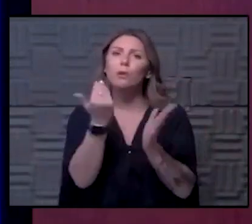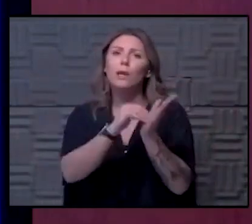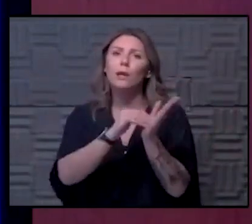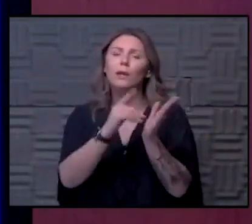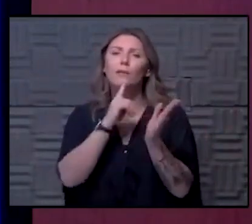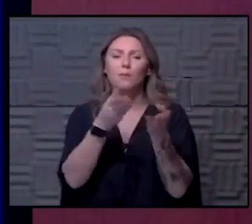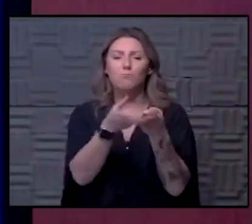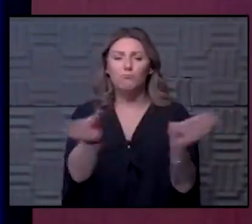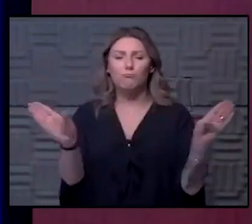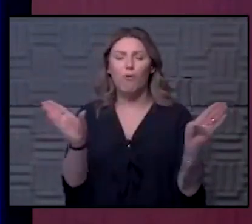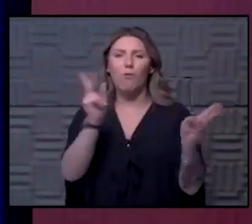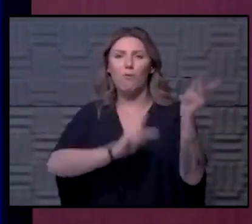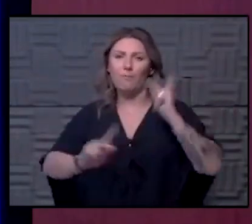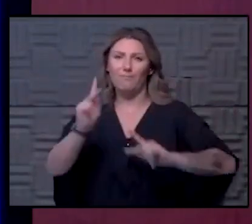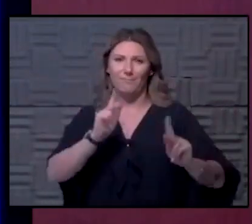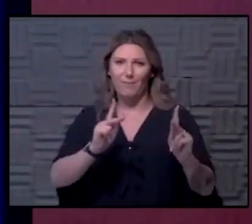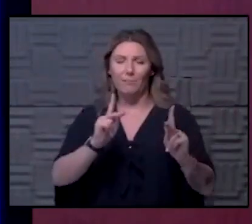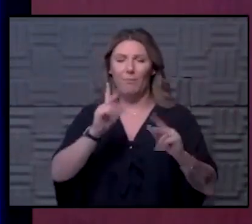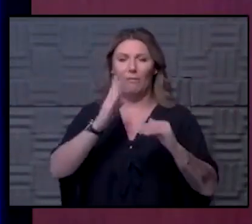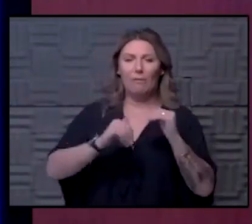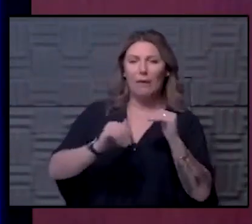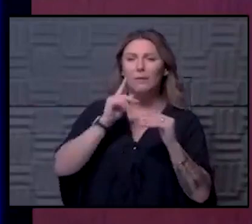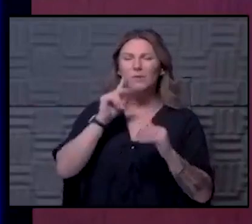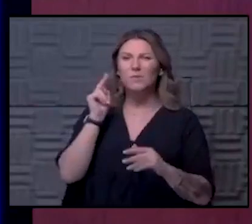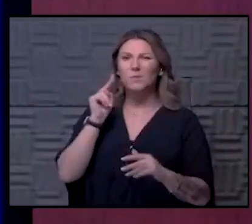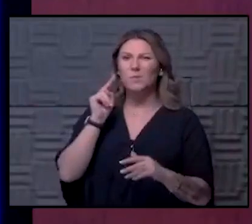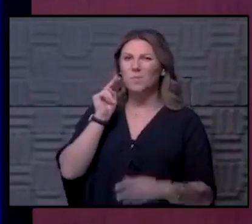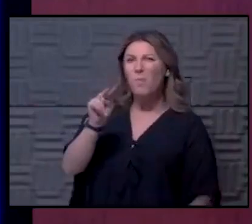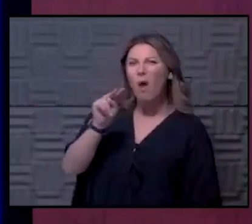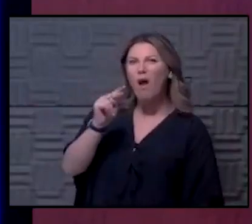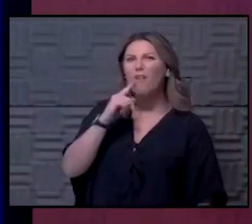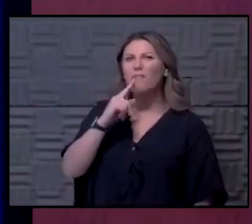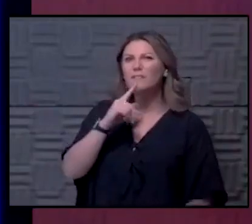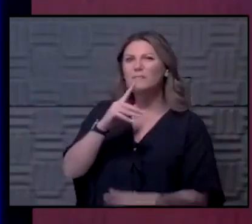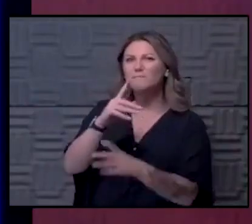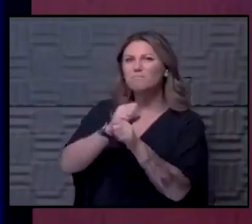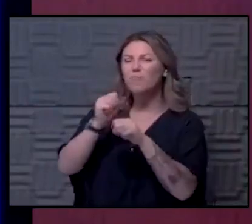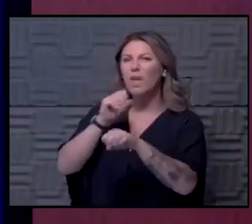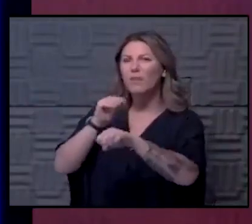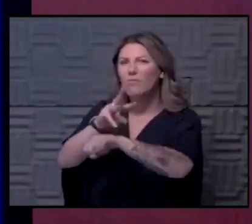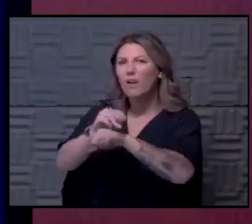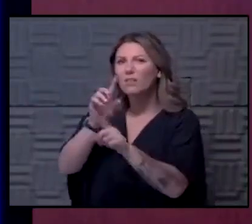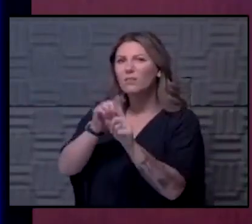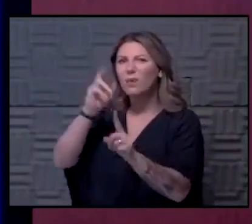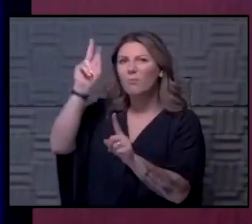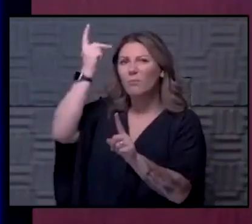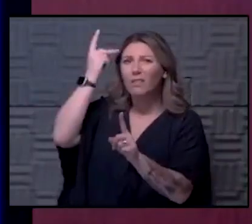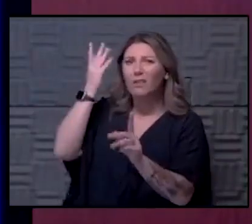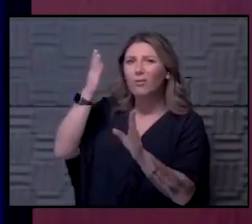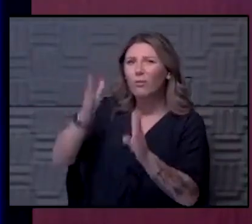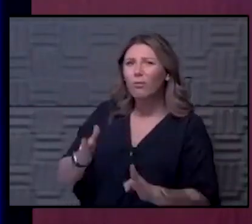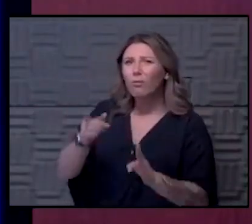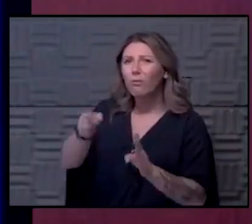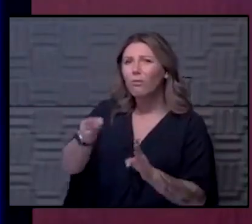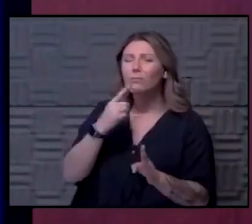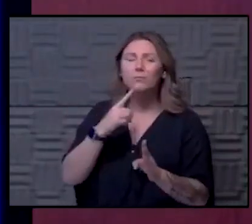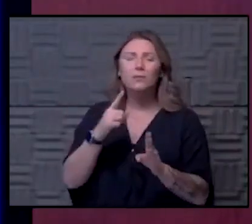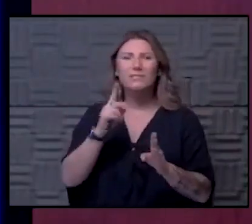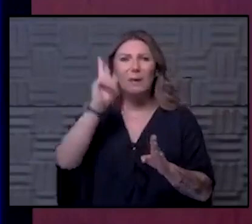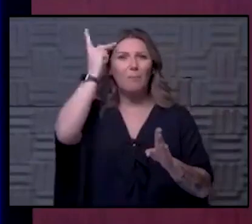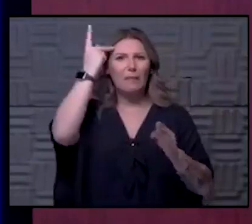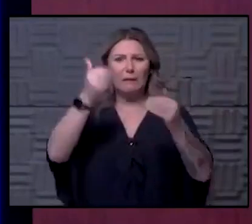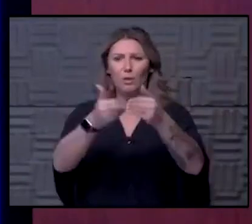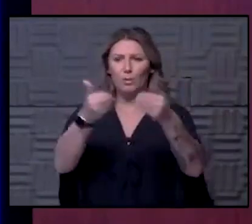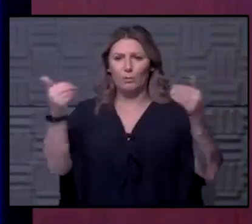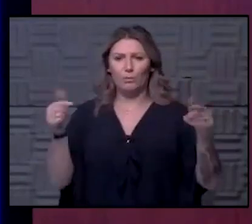across a broader swath of people than to look at a political divide. I hate to look at, and I hesitate to look at political divides, but that's what the